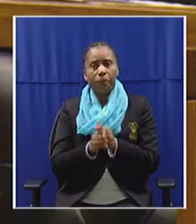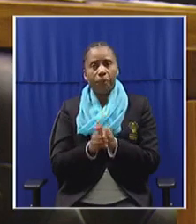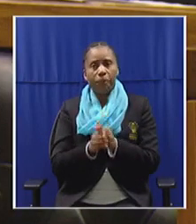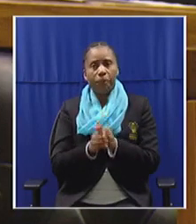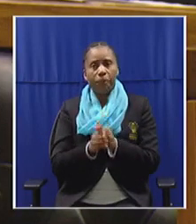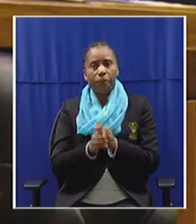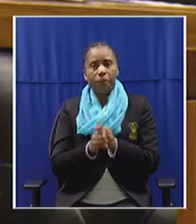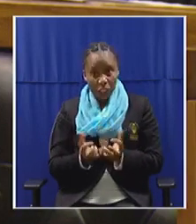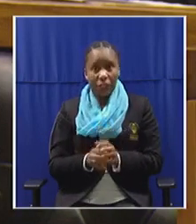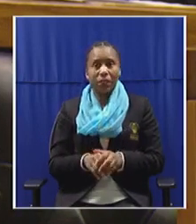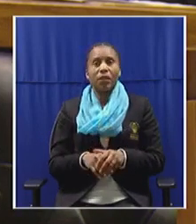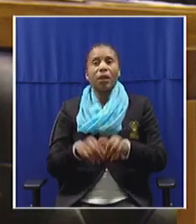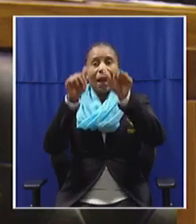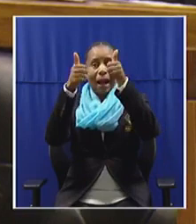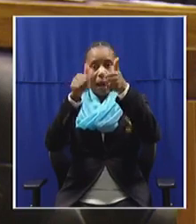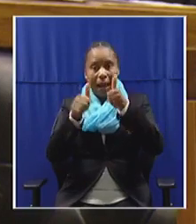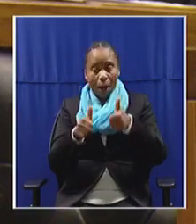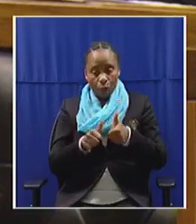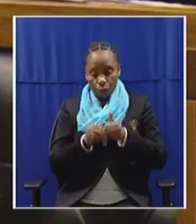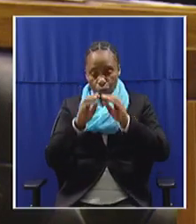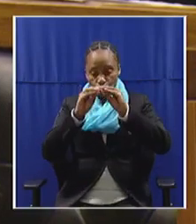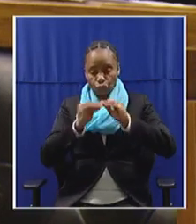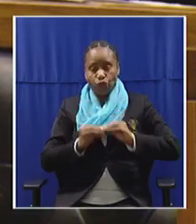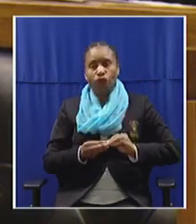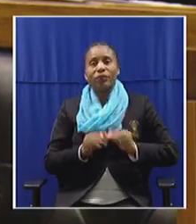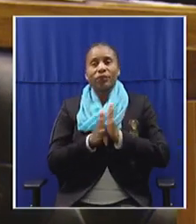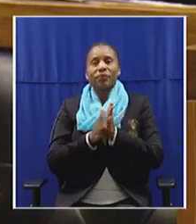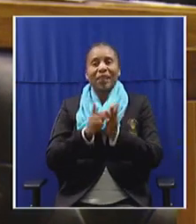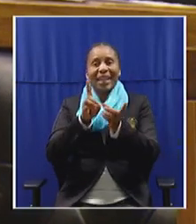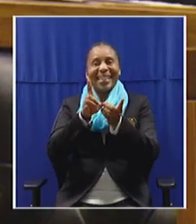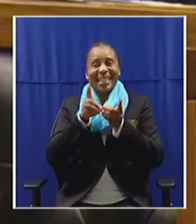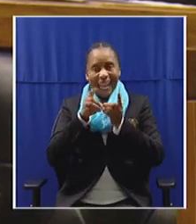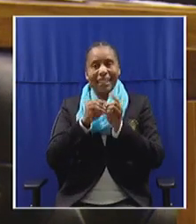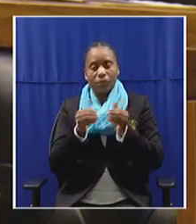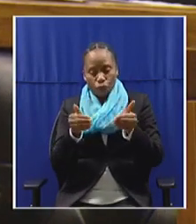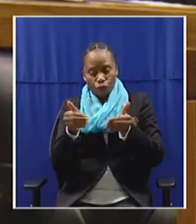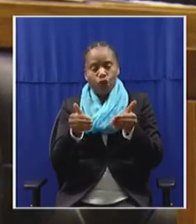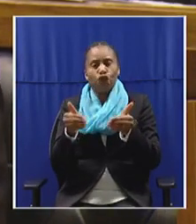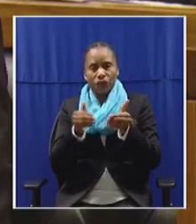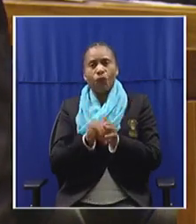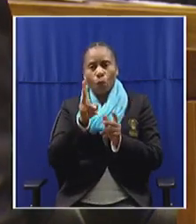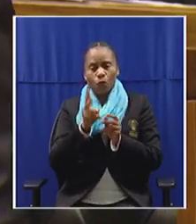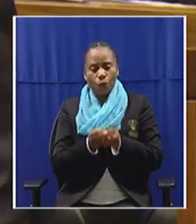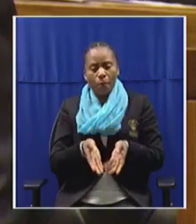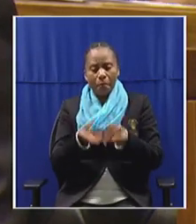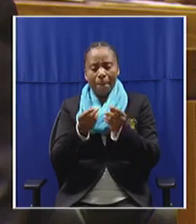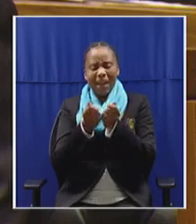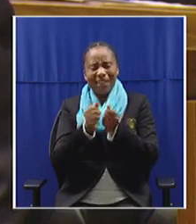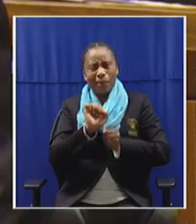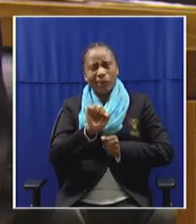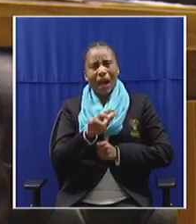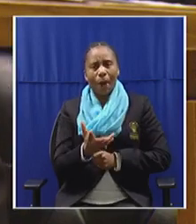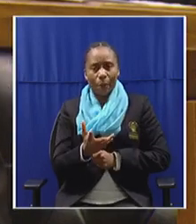account reconciliation, debt management, and the implementation of financial recovery plans.